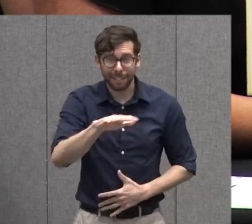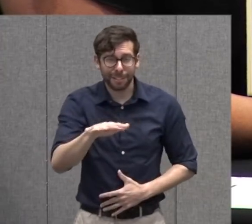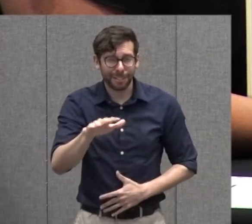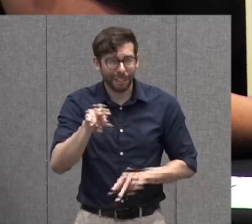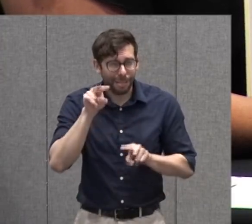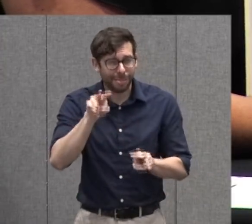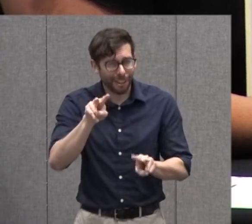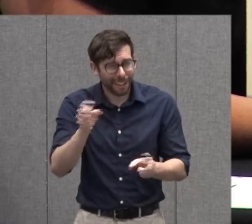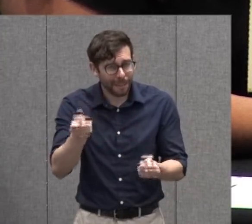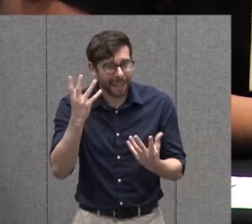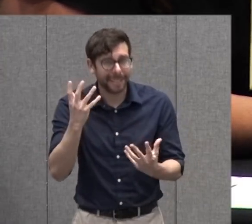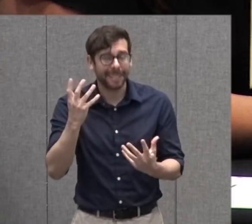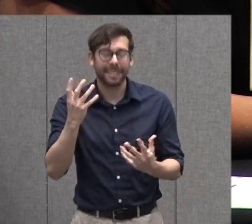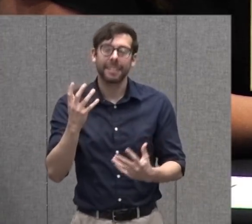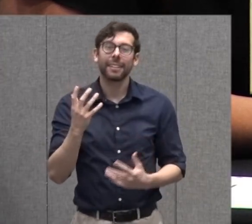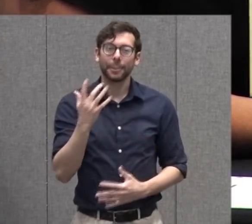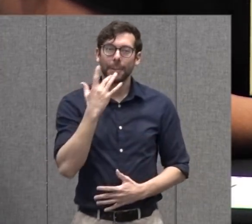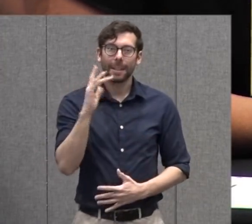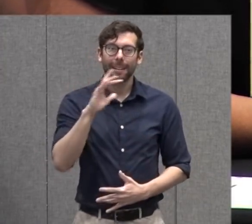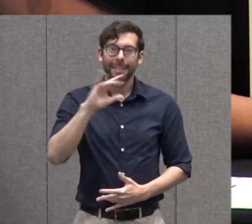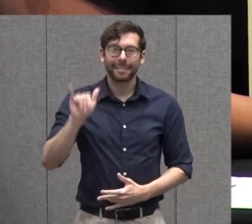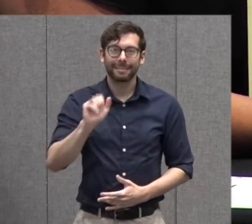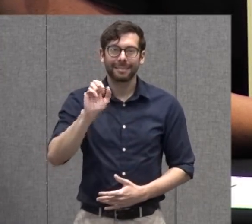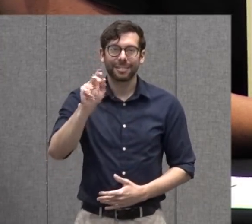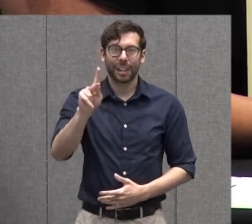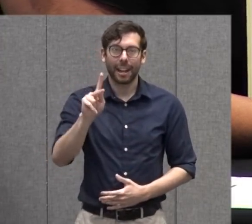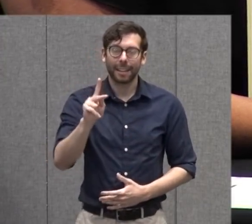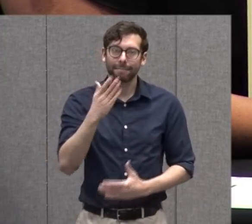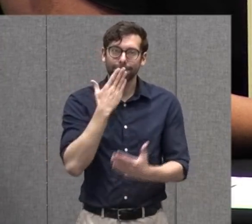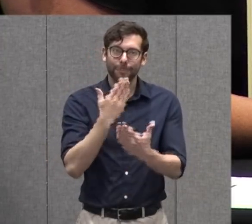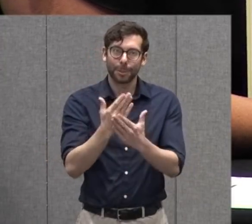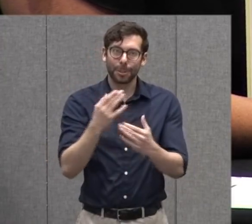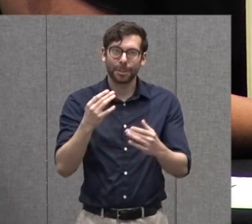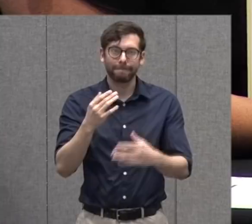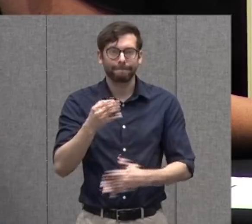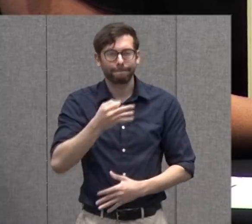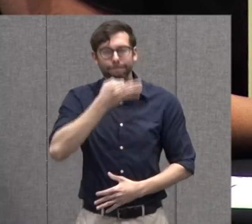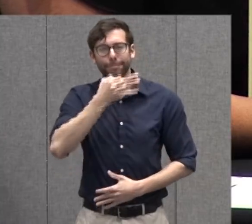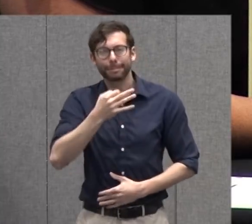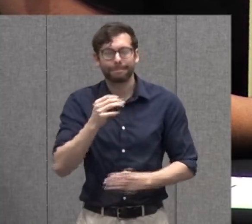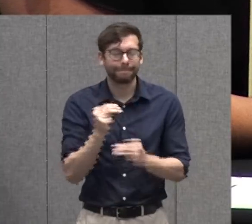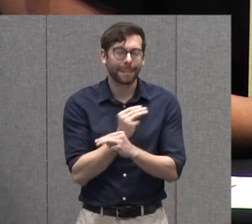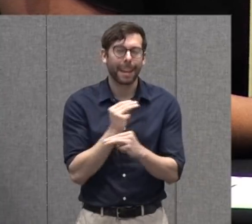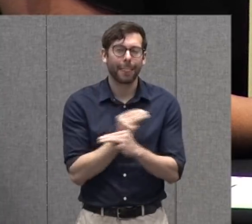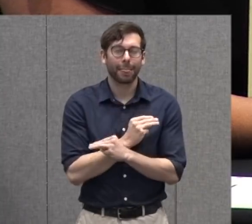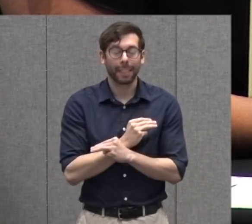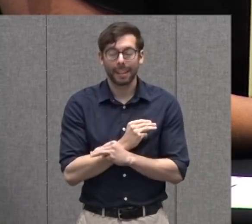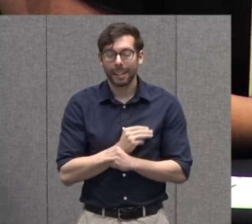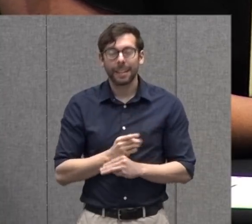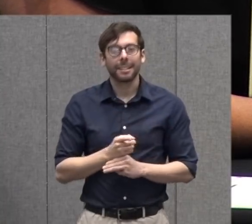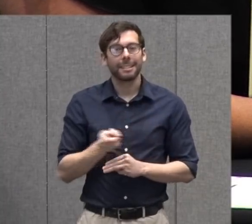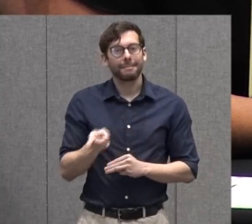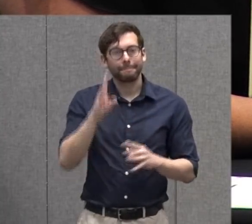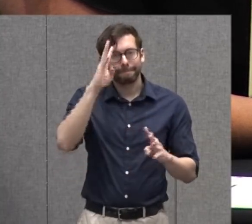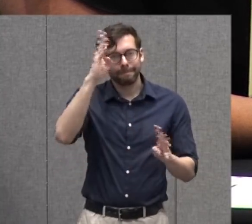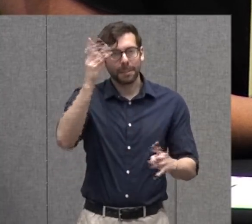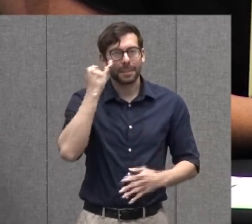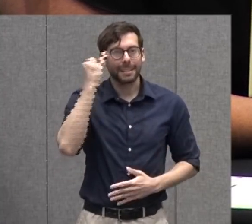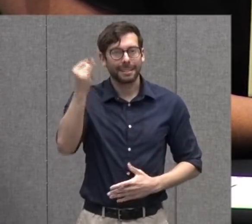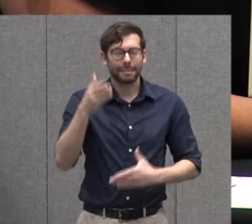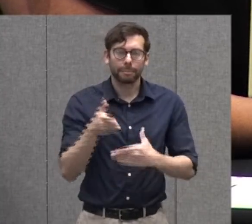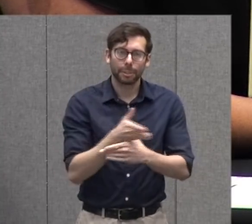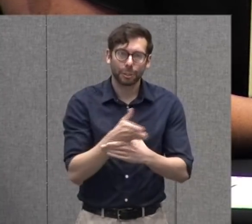Luckily, Jack was really good at math, and he came up with a great idea to be able to share with others and to be able to feed